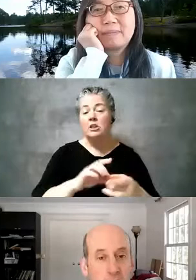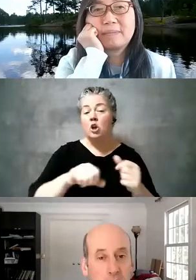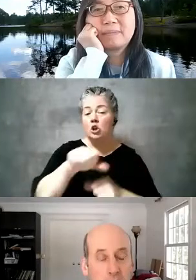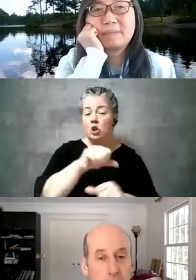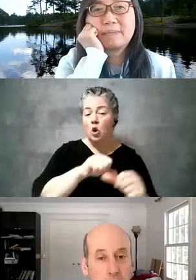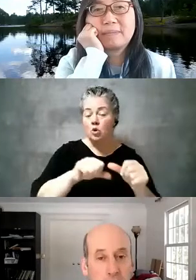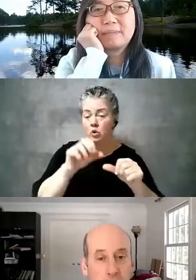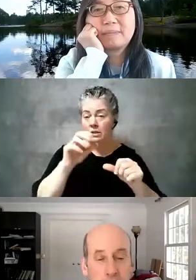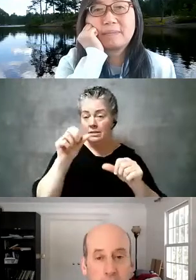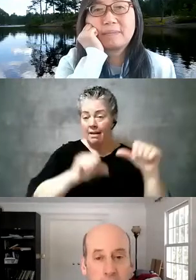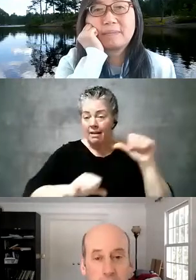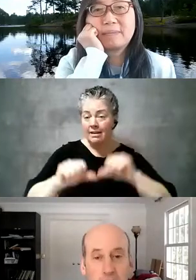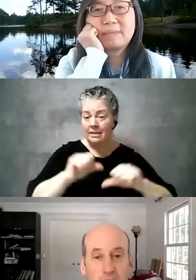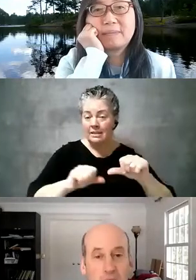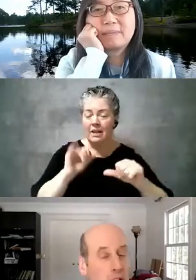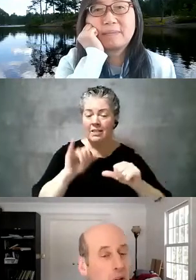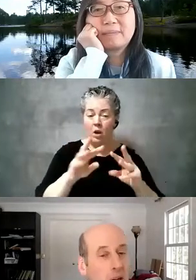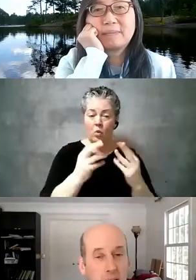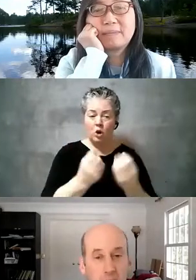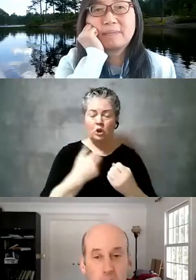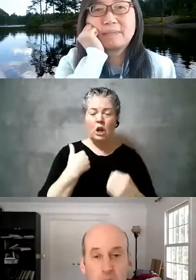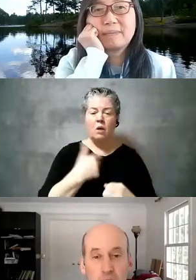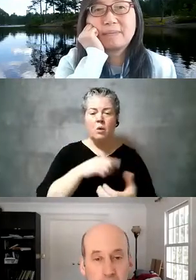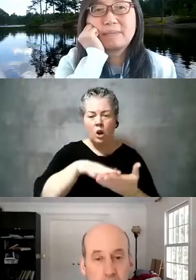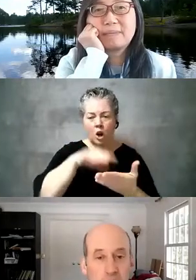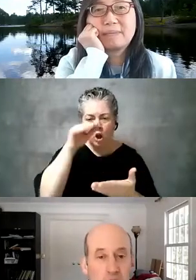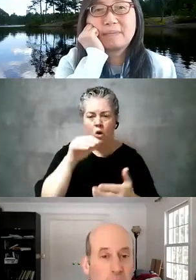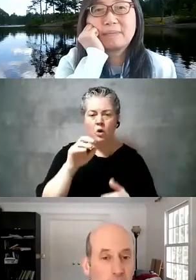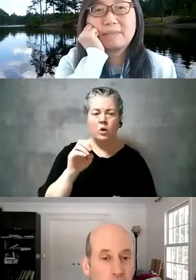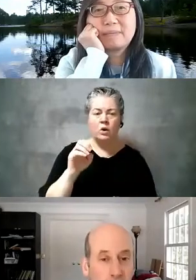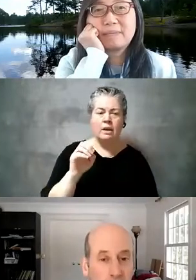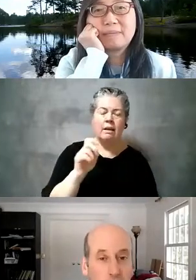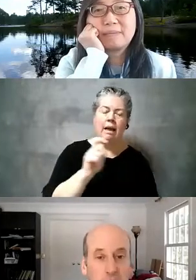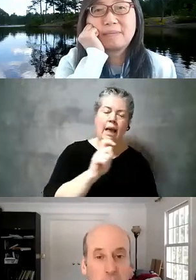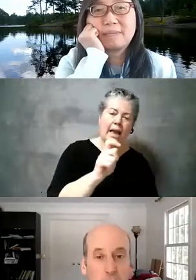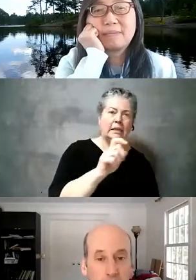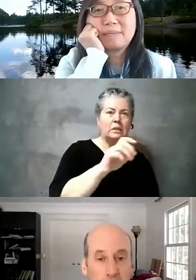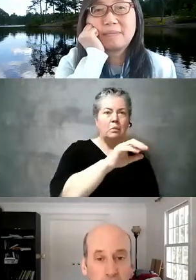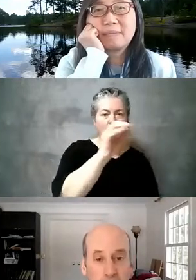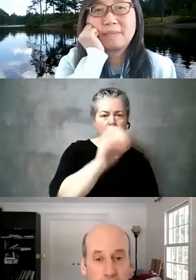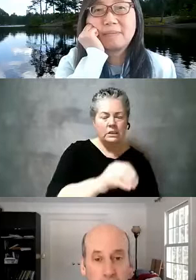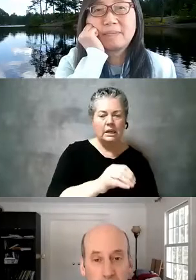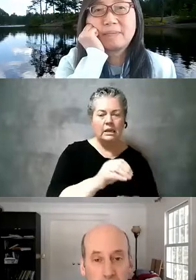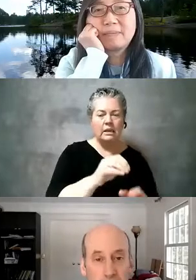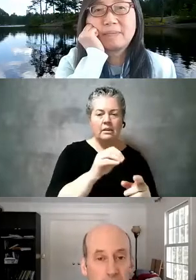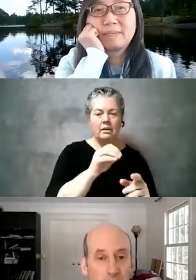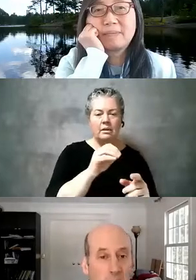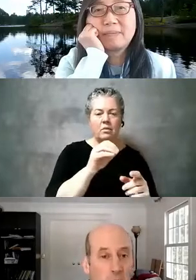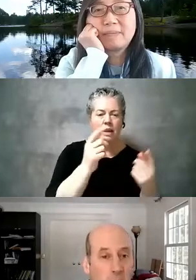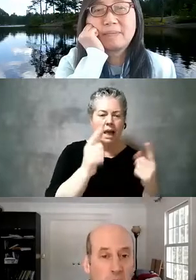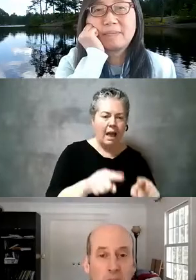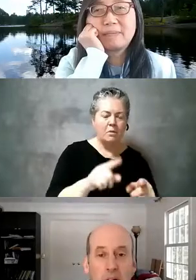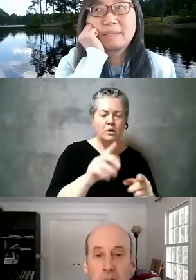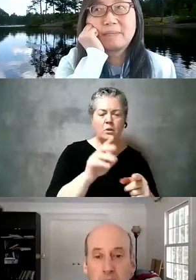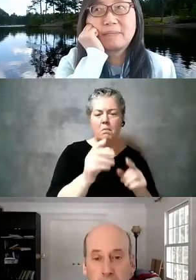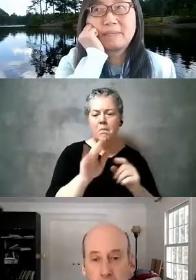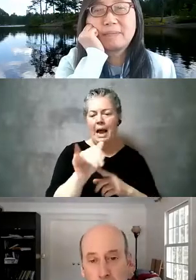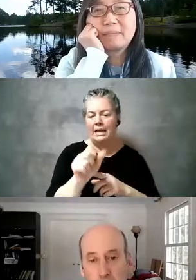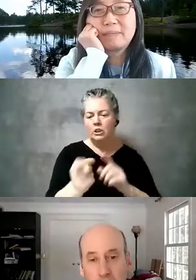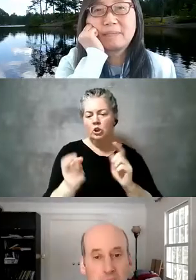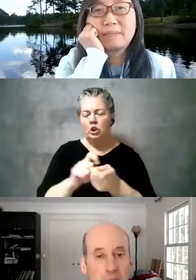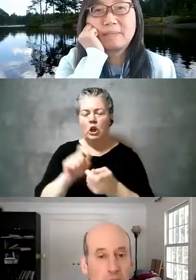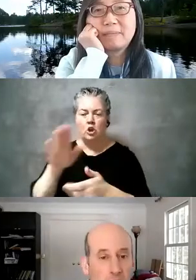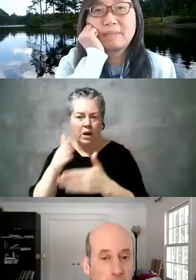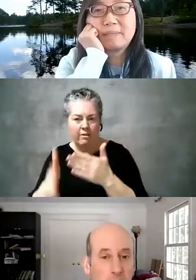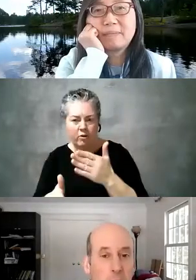learn to generate statements such as X% of the estimate would have to be due to bias to change your inference, or a confounding variable